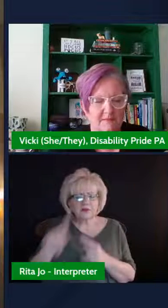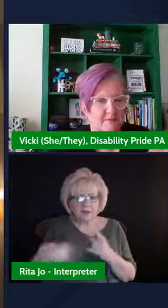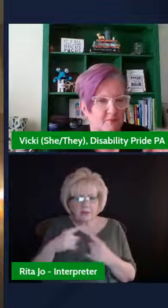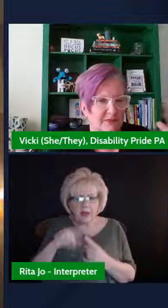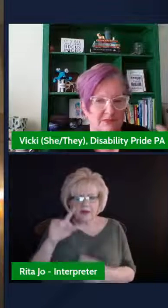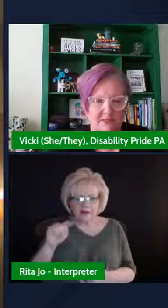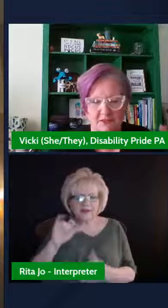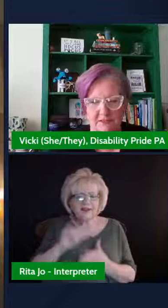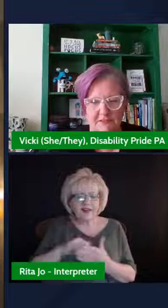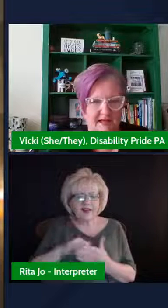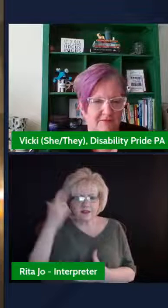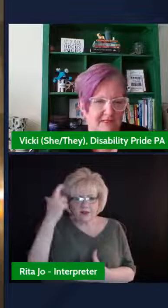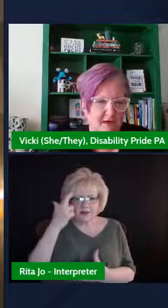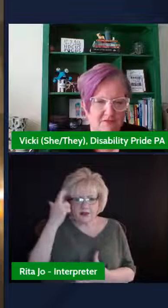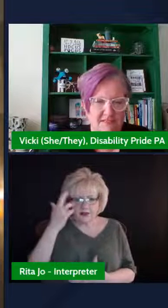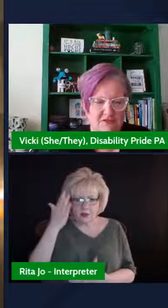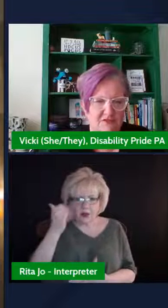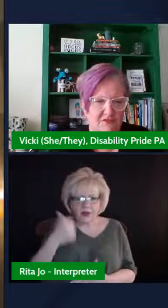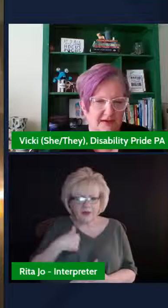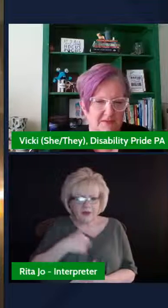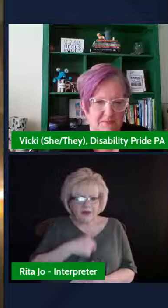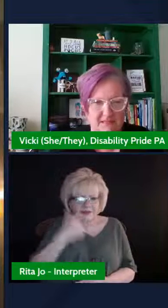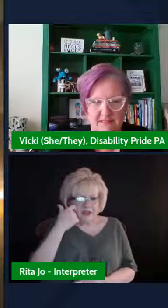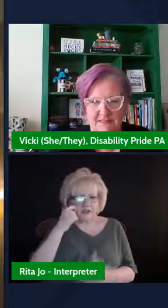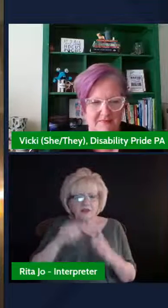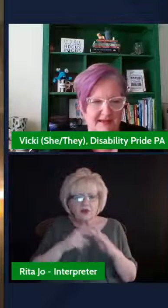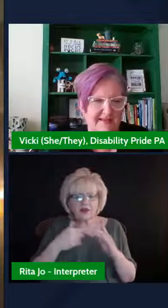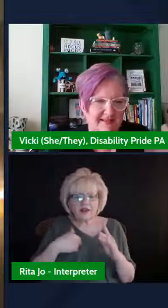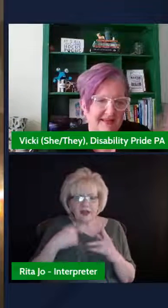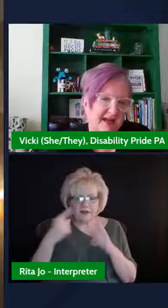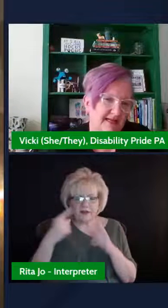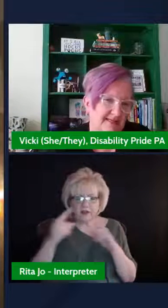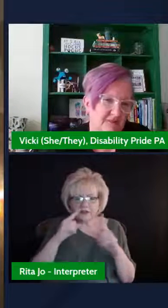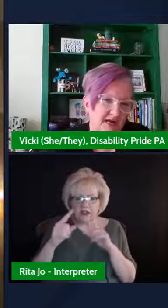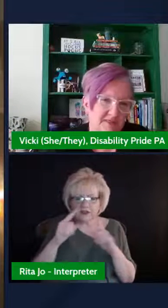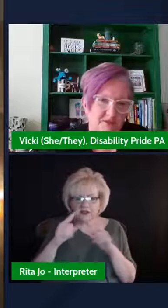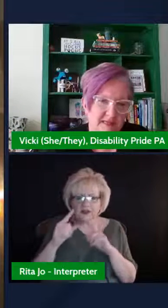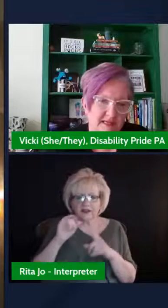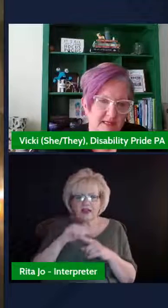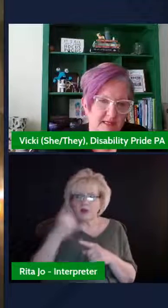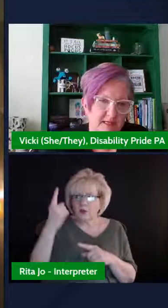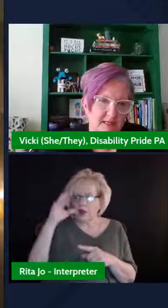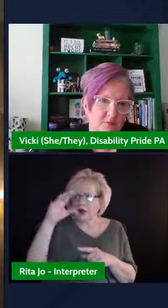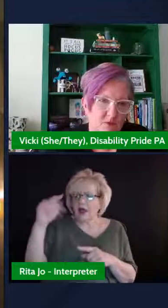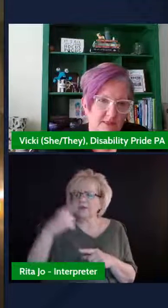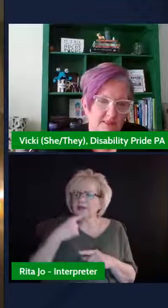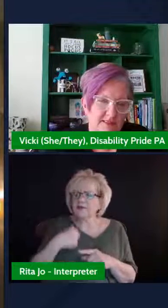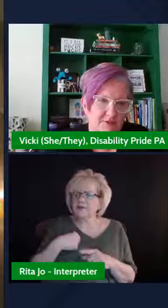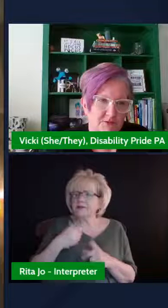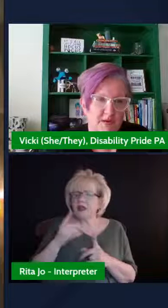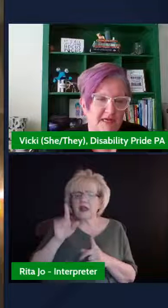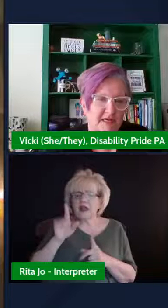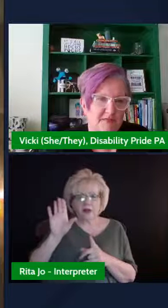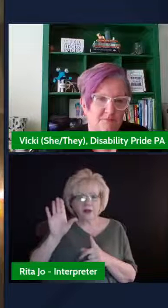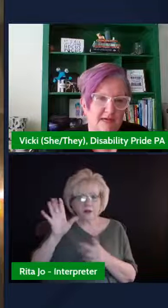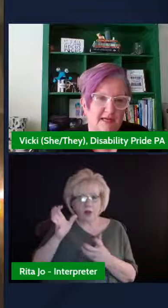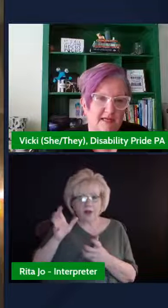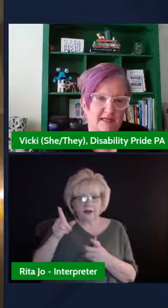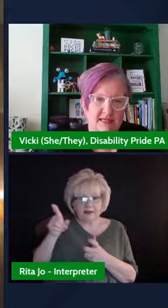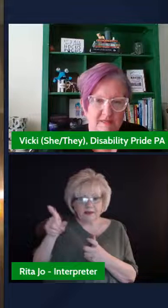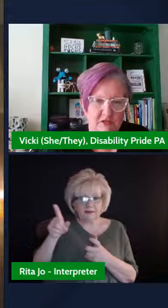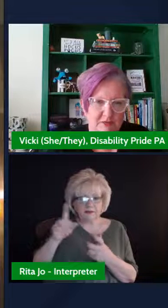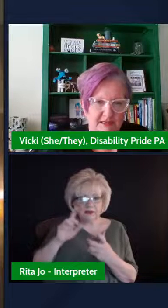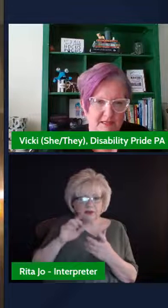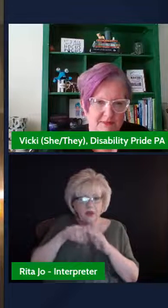reason why we just started to have these conversations around it because of the fact that I had some guy told me that he wanted us to accommodate him